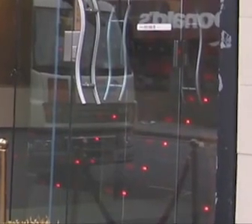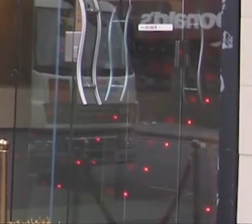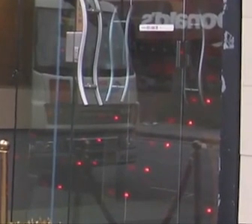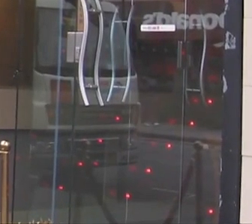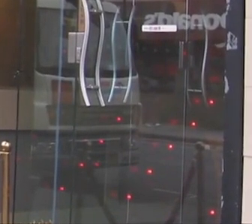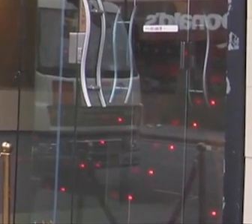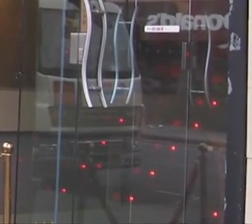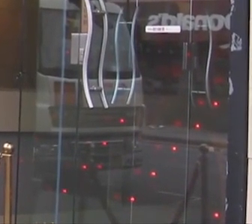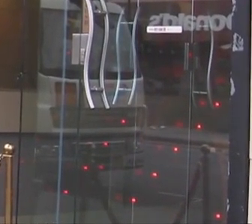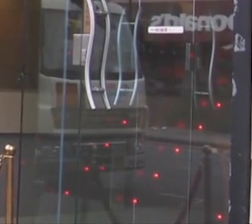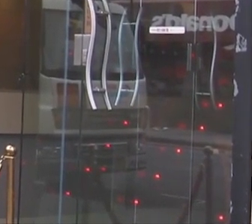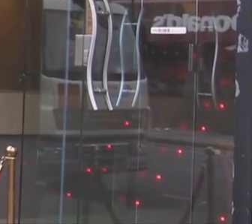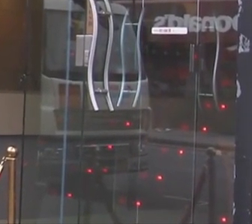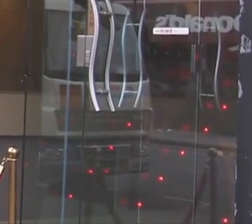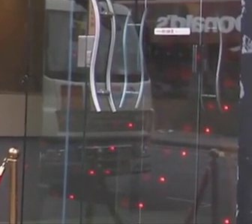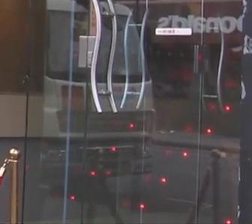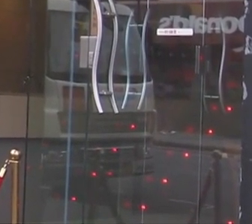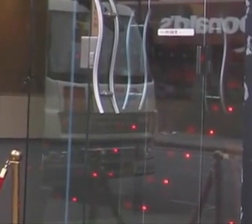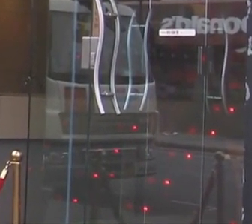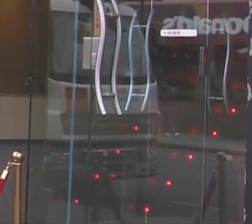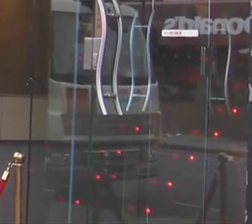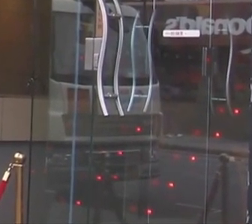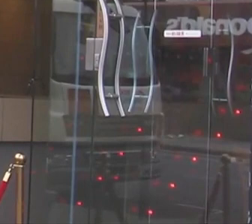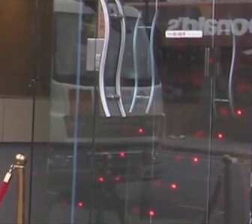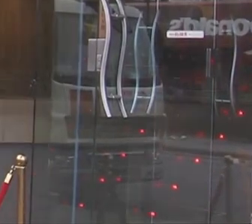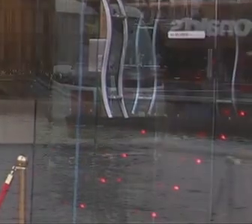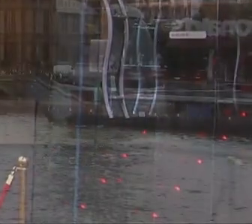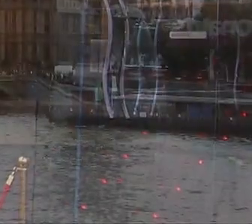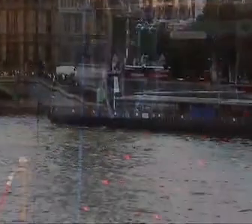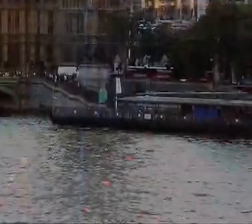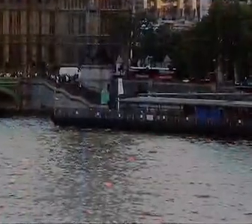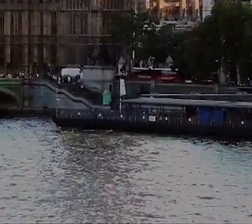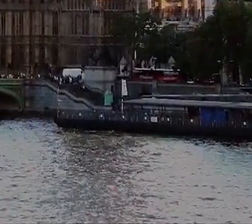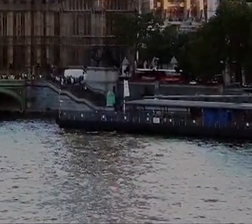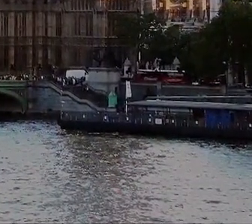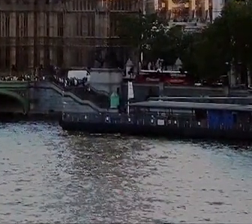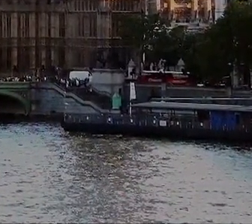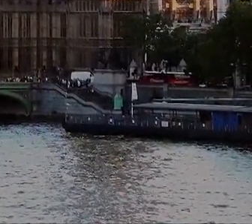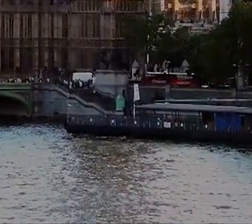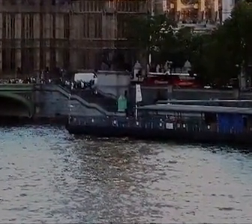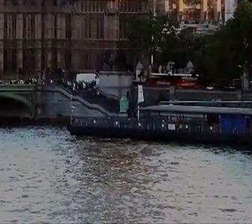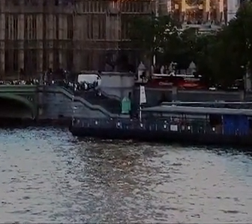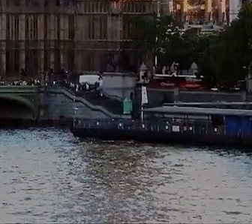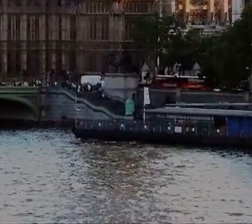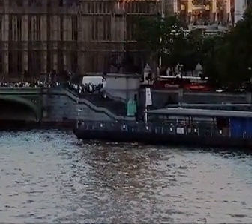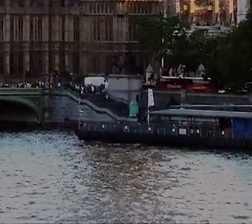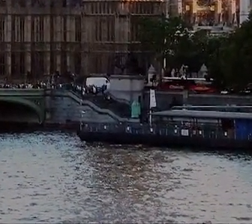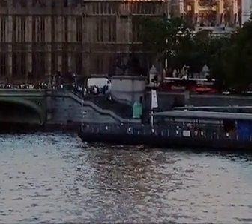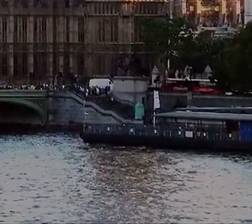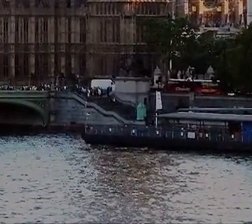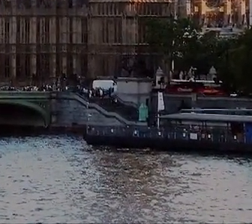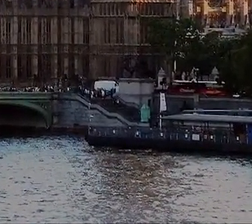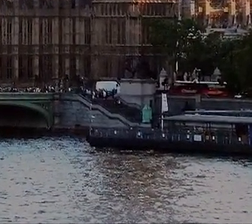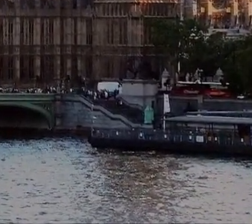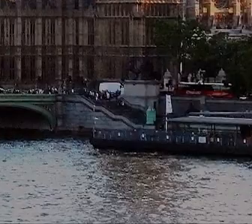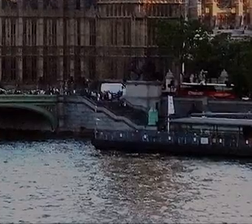also helps develop close relations with diaspora in the UK. The UK is not an isolated, sealed